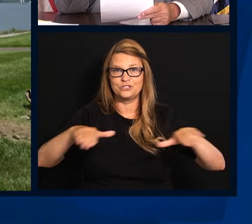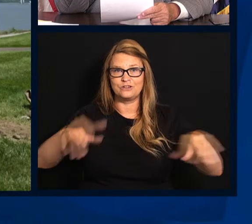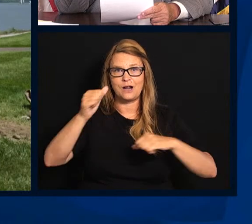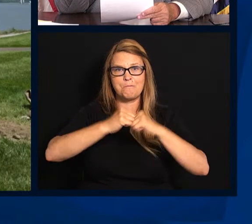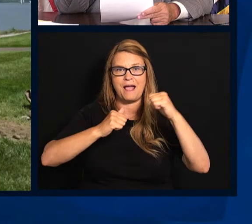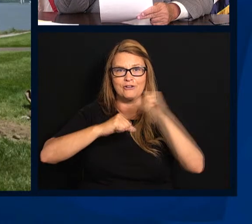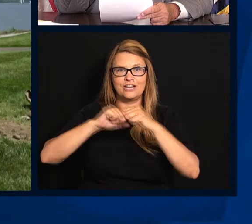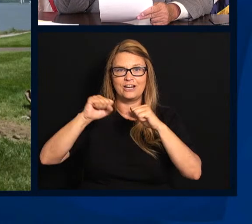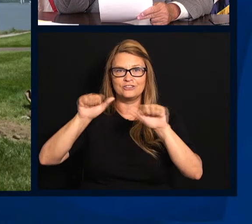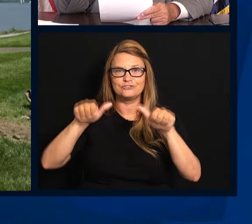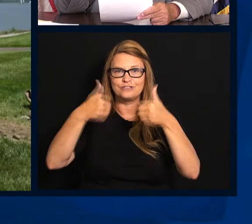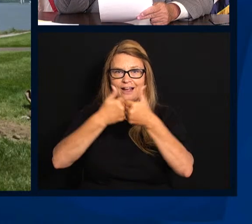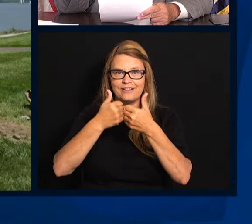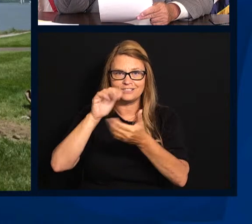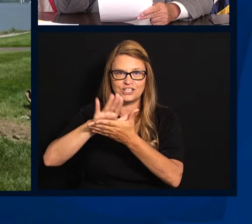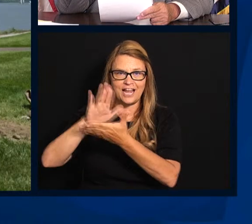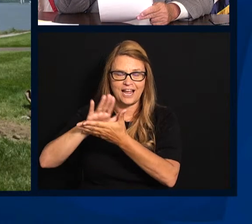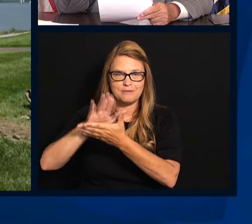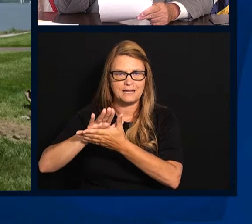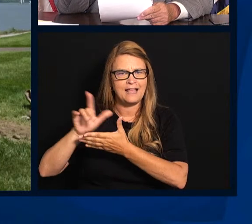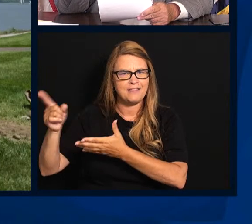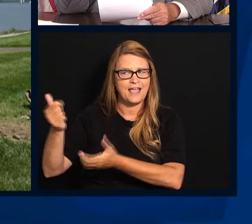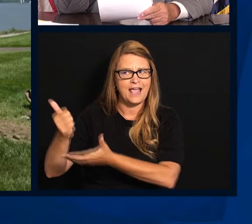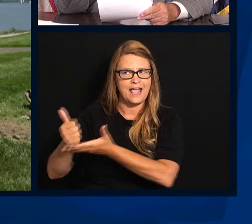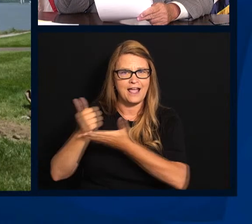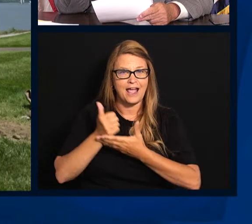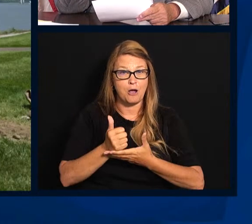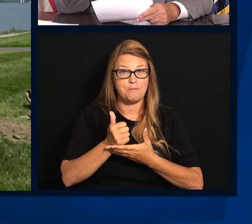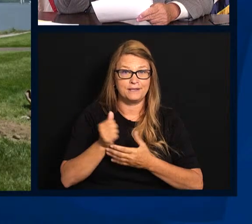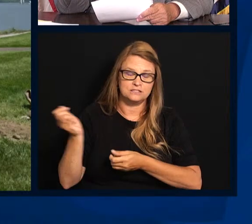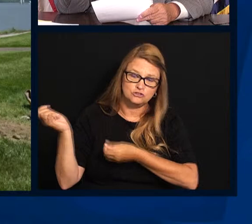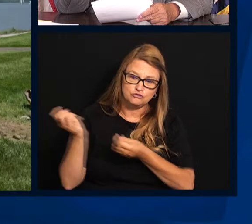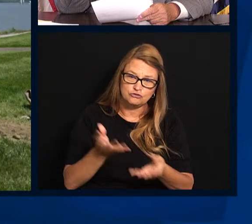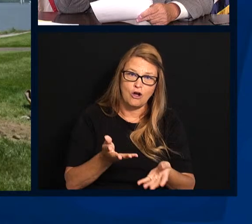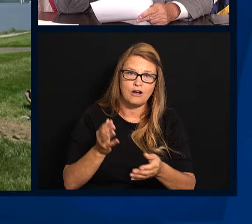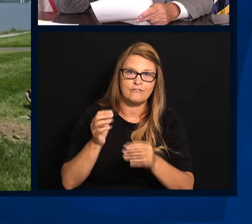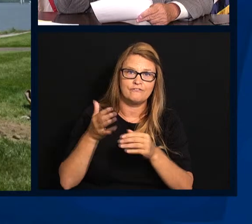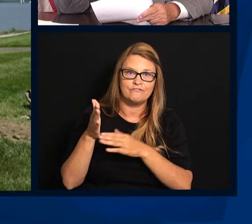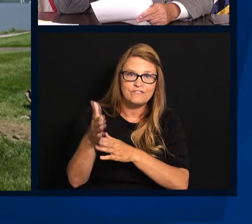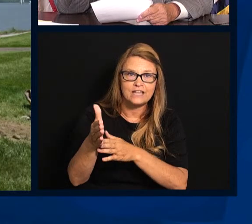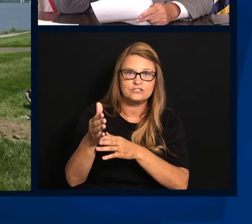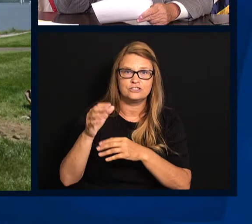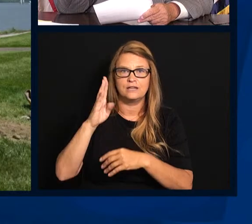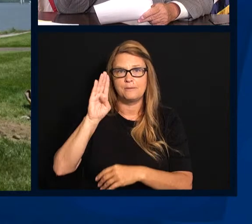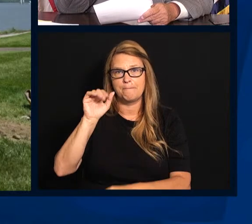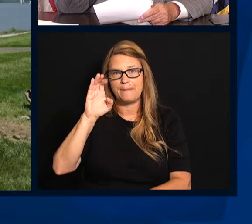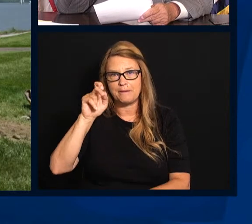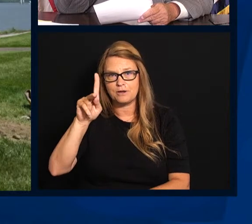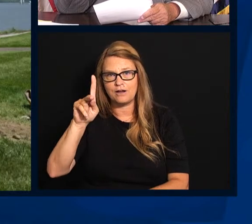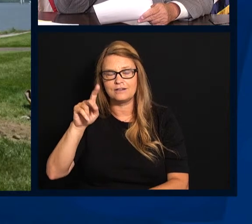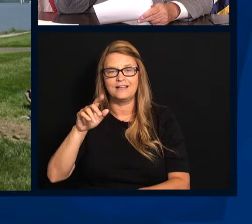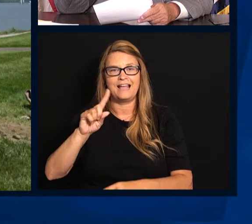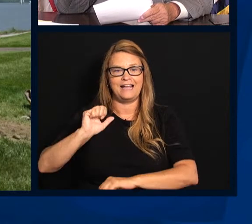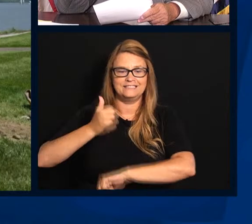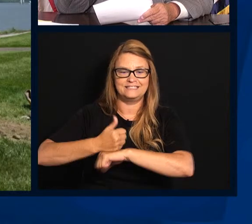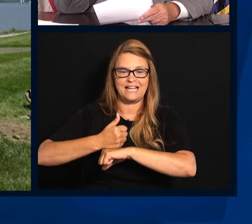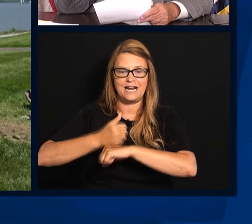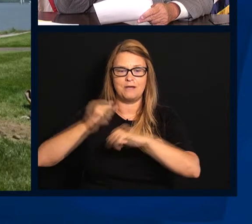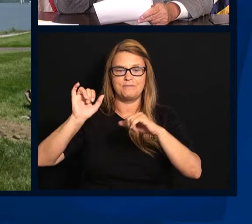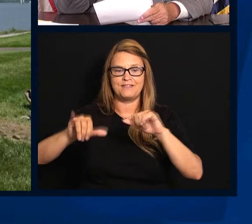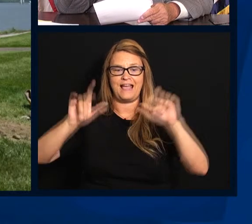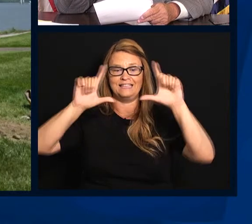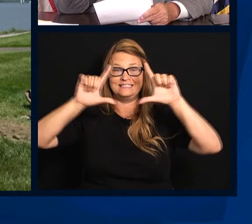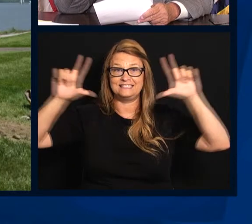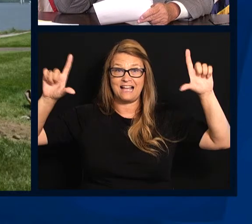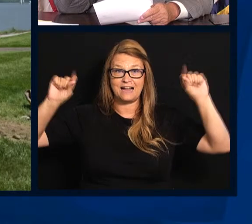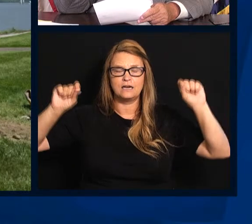Challenge Academy. You know, they helped us stock fish at Babcock, and they helped install that sign there, and that thing is